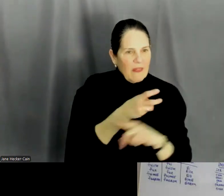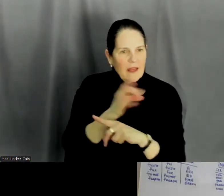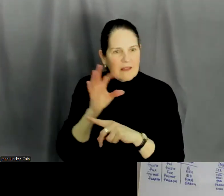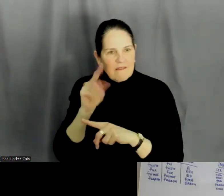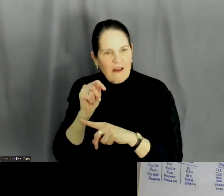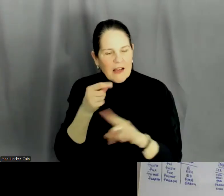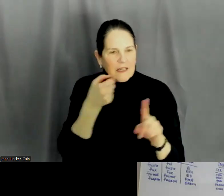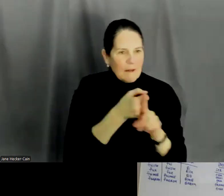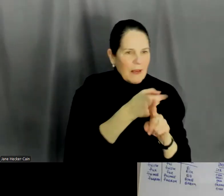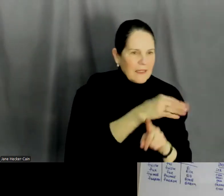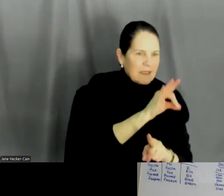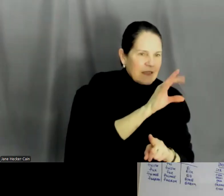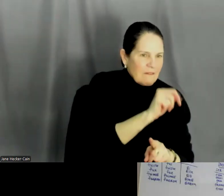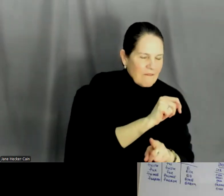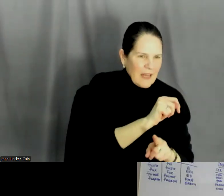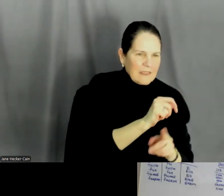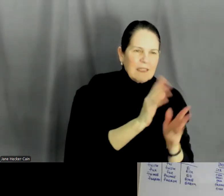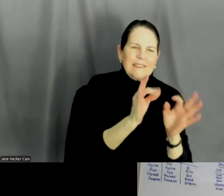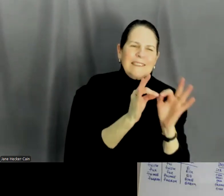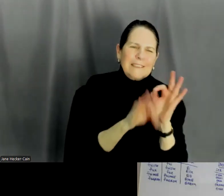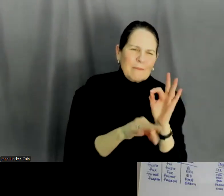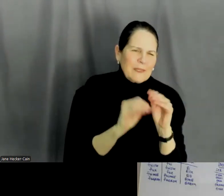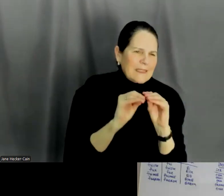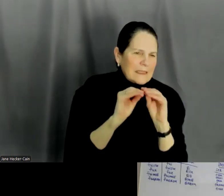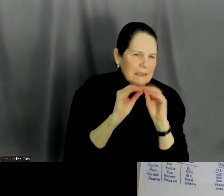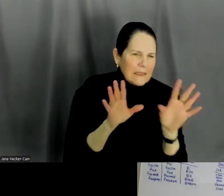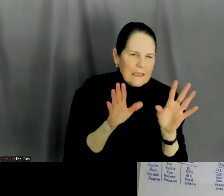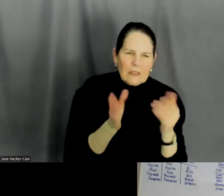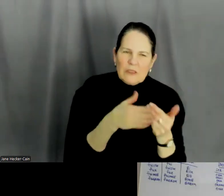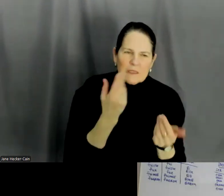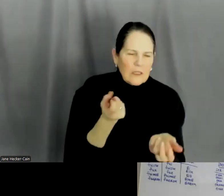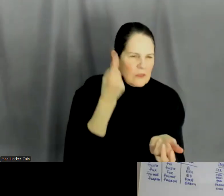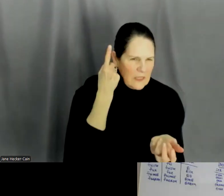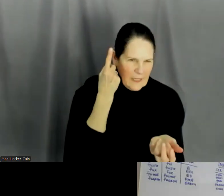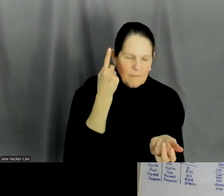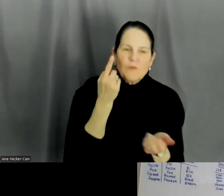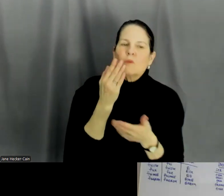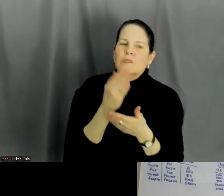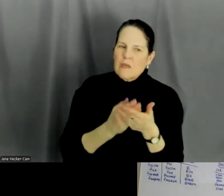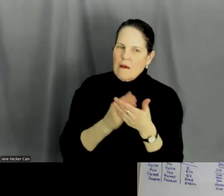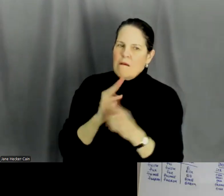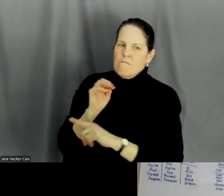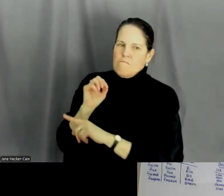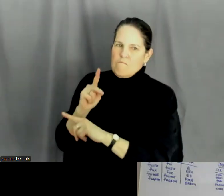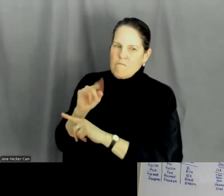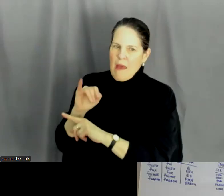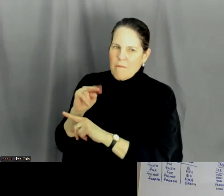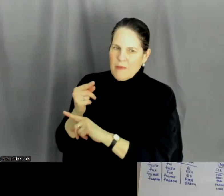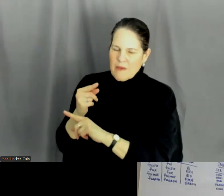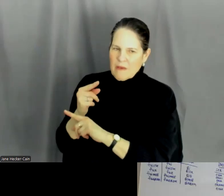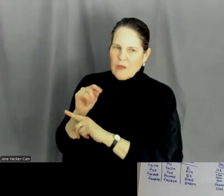do you make sure you do that in a way that is like simple and clear and easy to understand? And I think certain mapping tools, which I can get from my colleague,